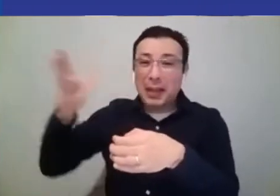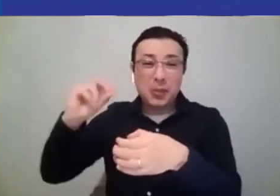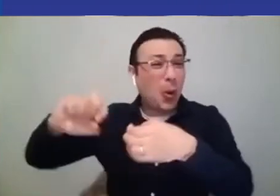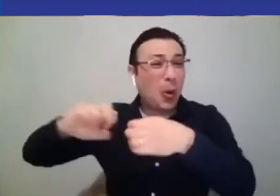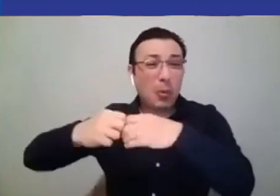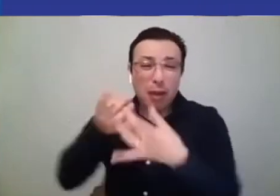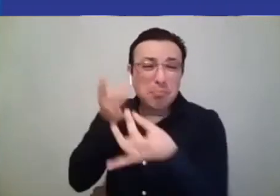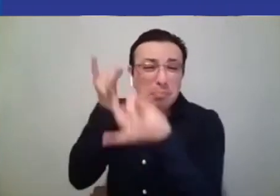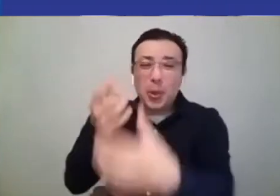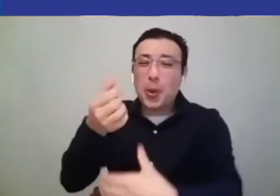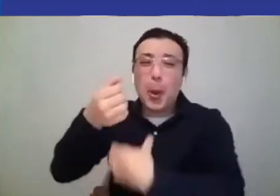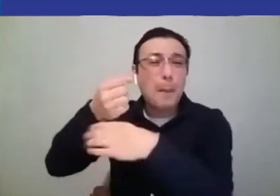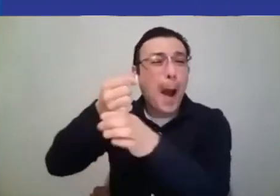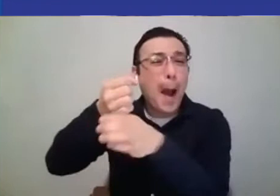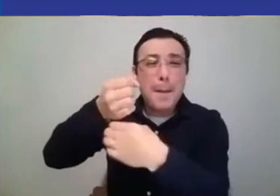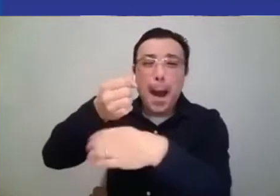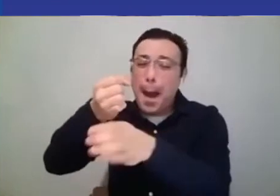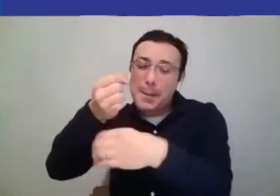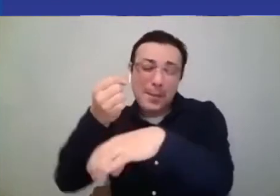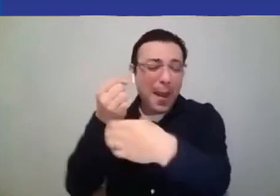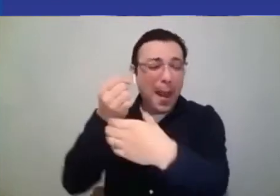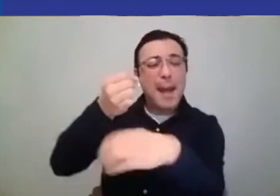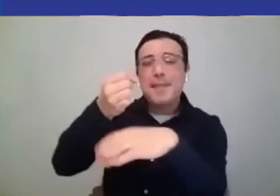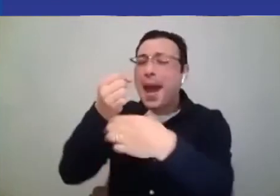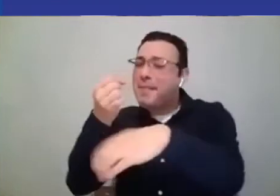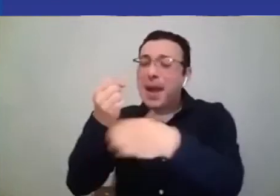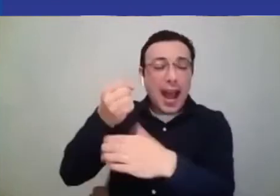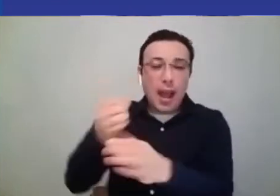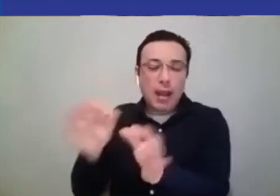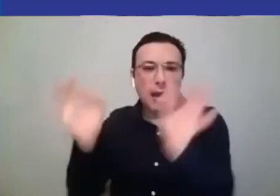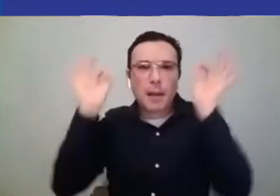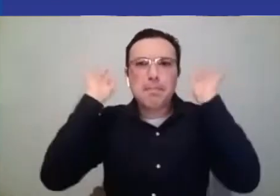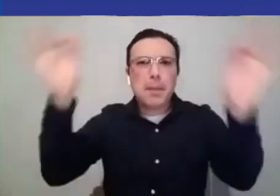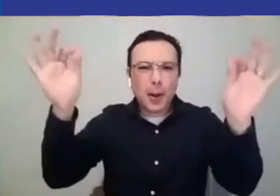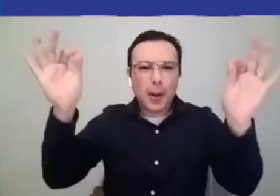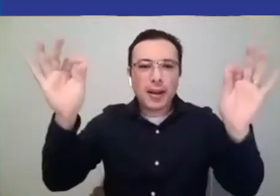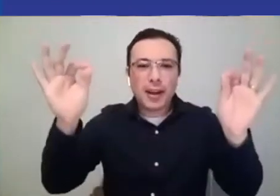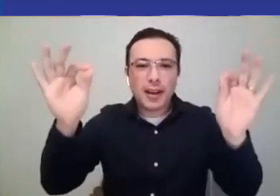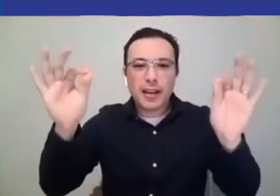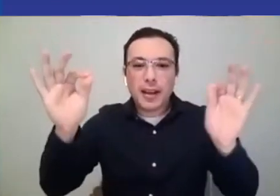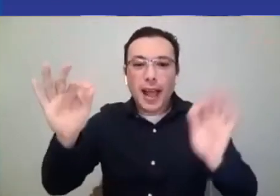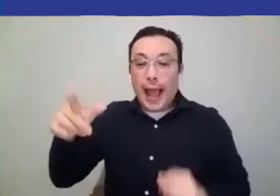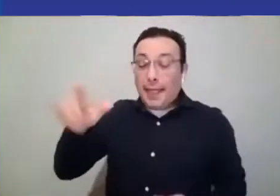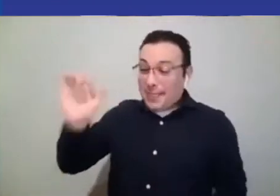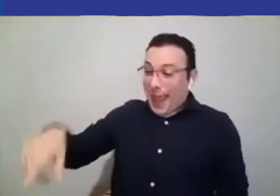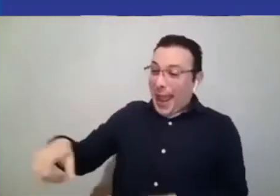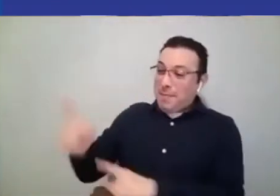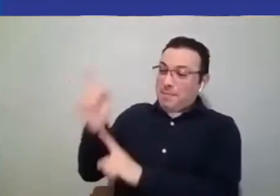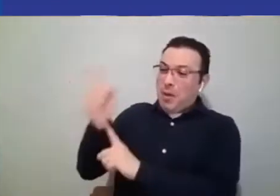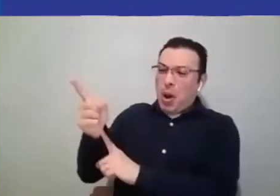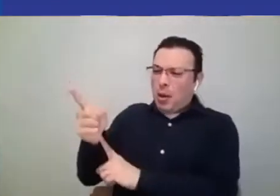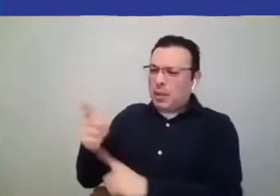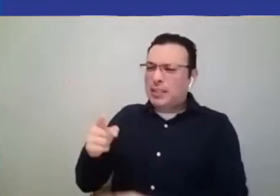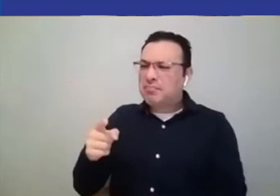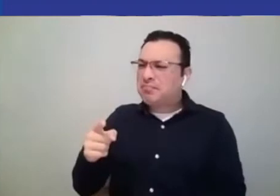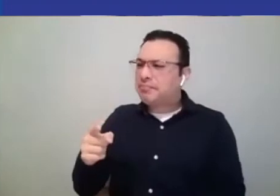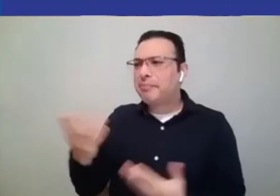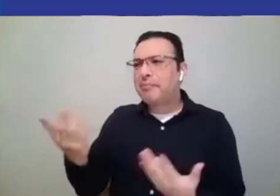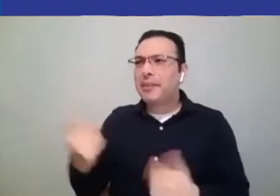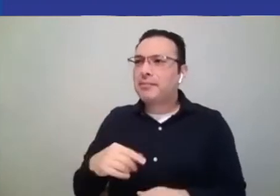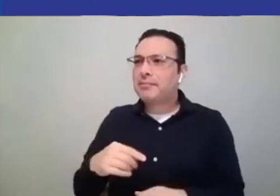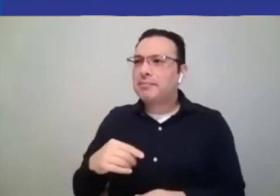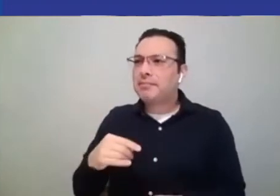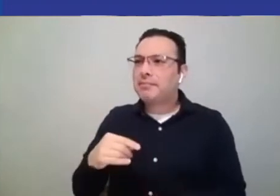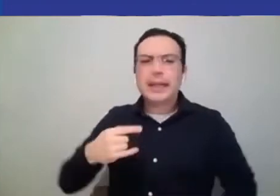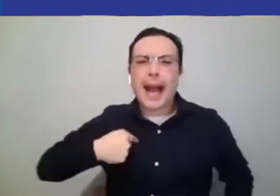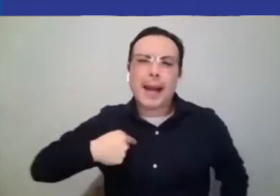and twisted. And I realized, even in that, what I would call